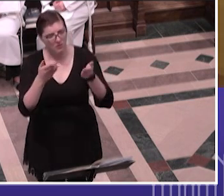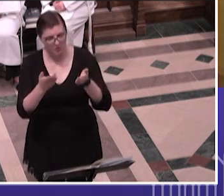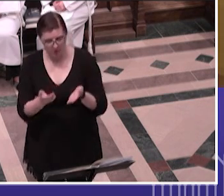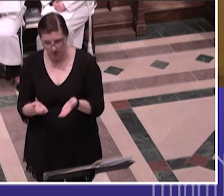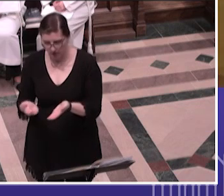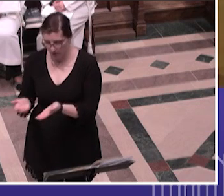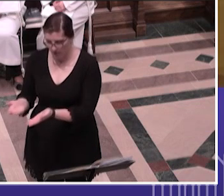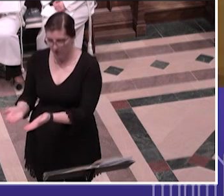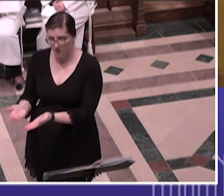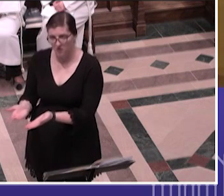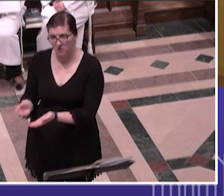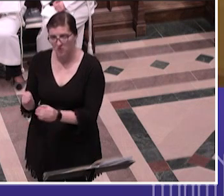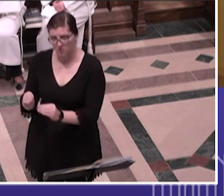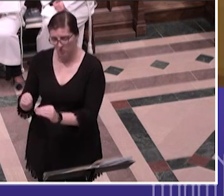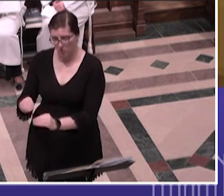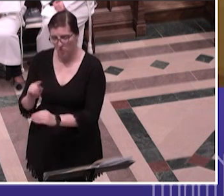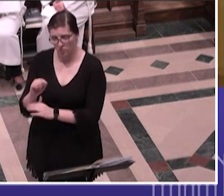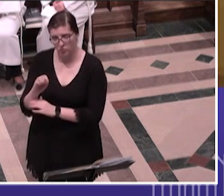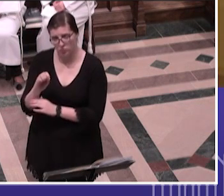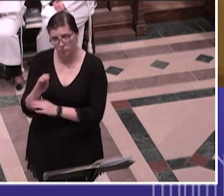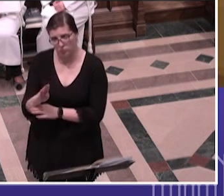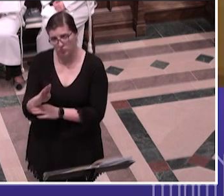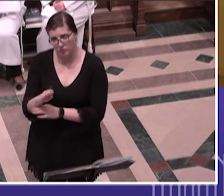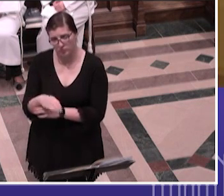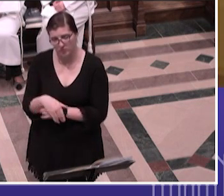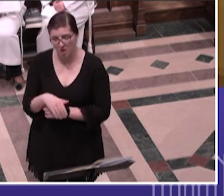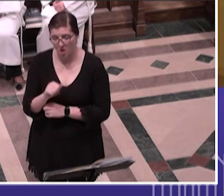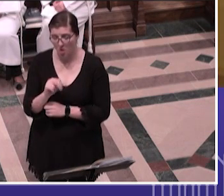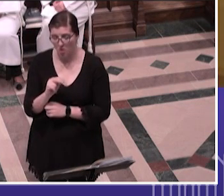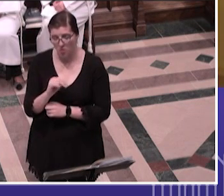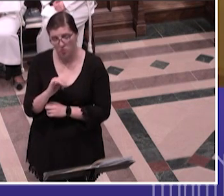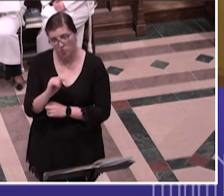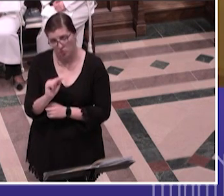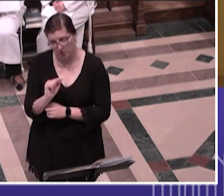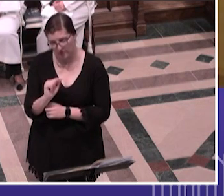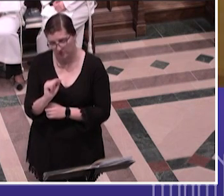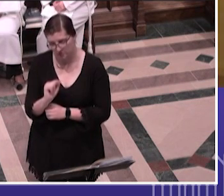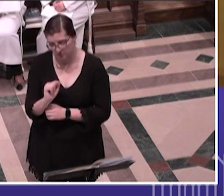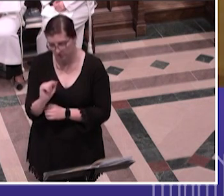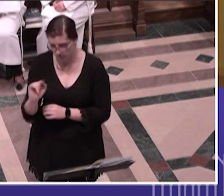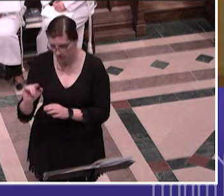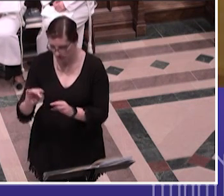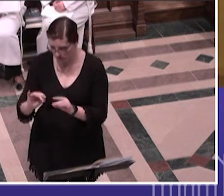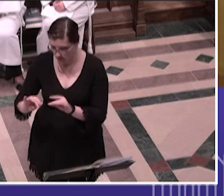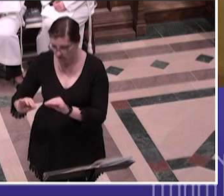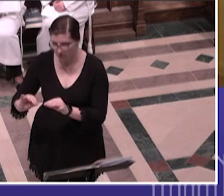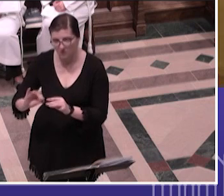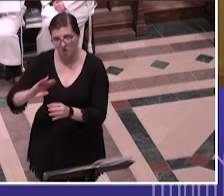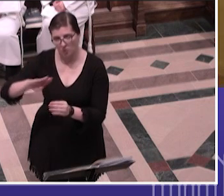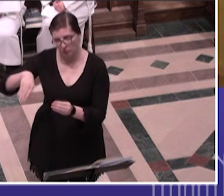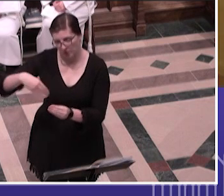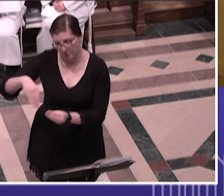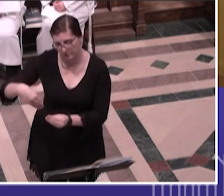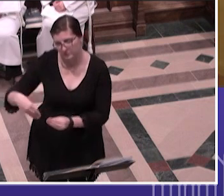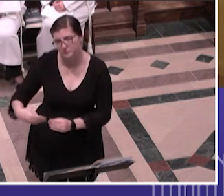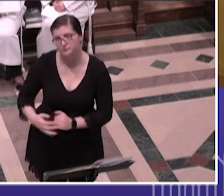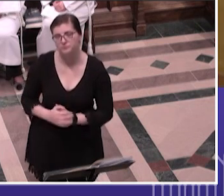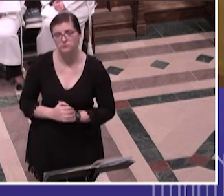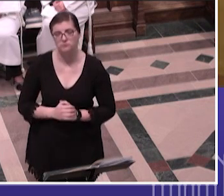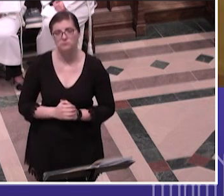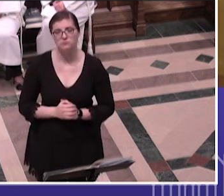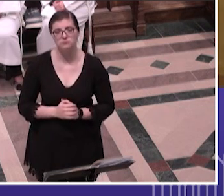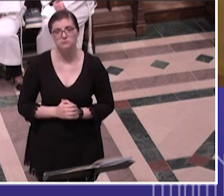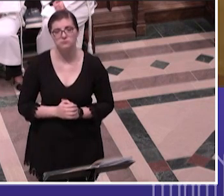tomb and anoint his body and wrap him in linen. It is at